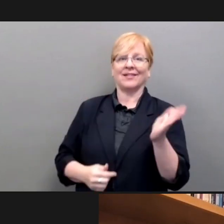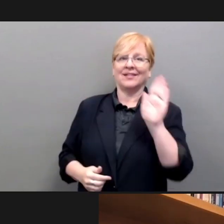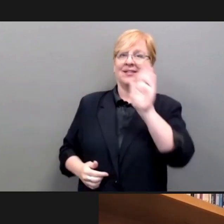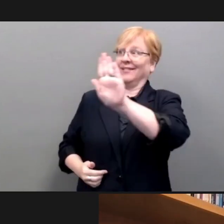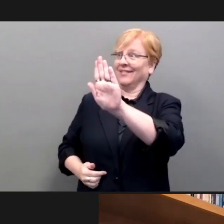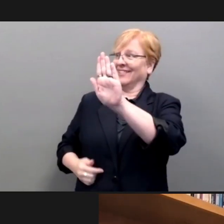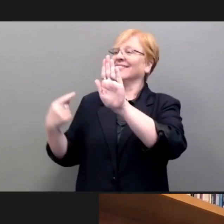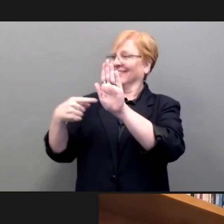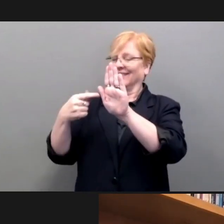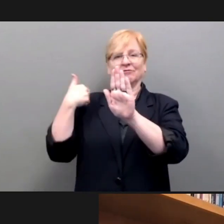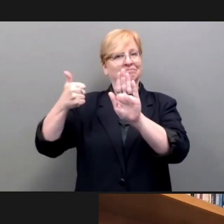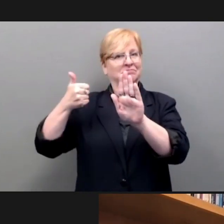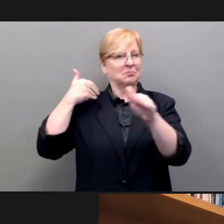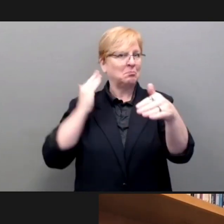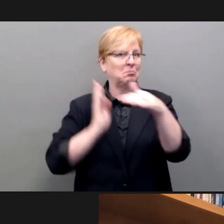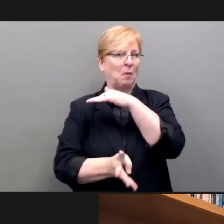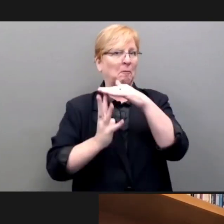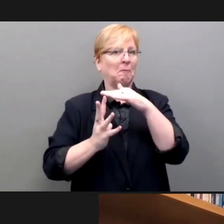information, we'll provide it.